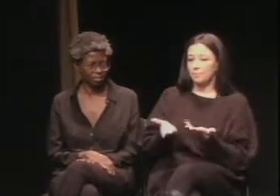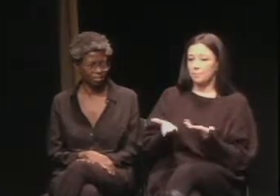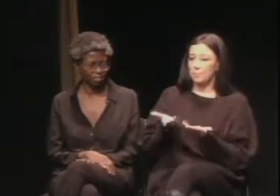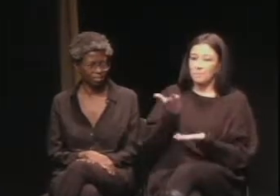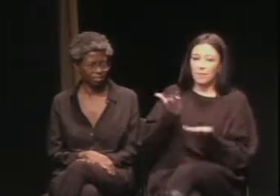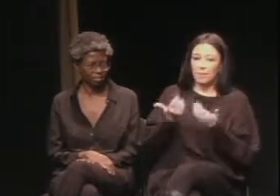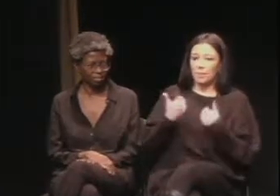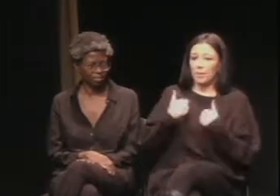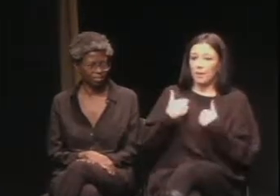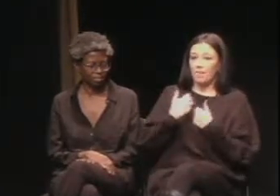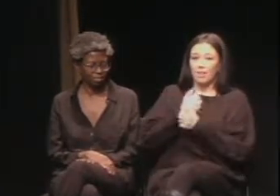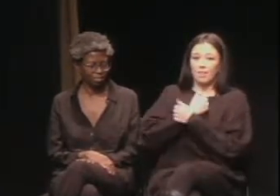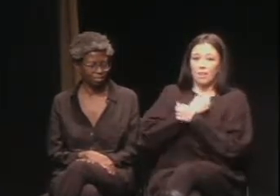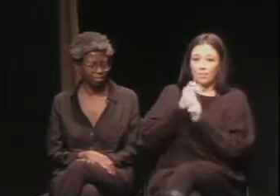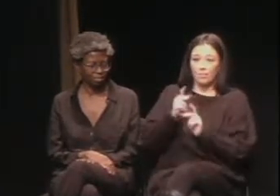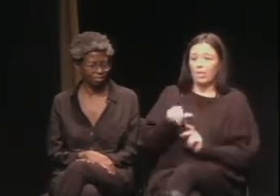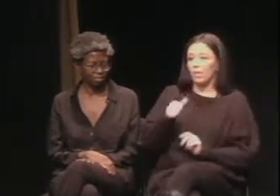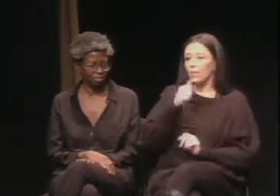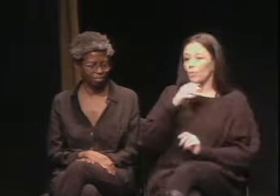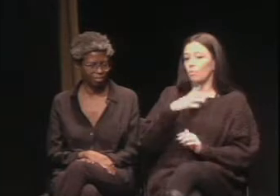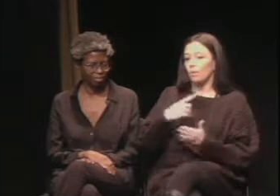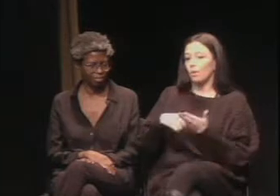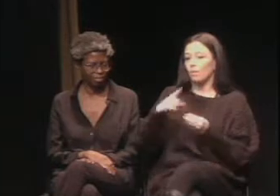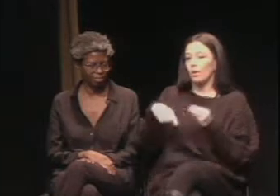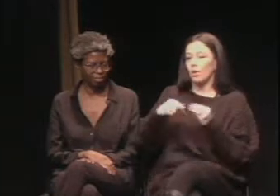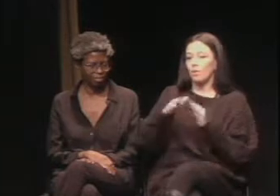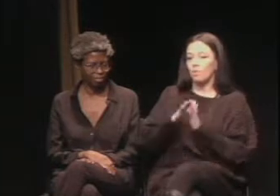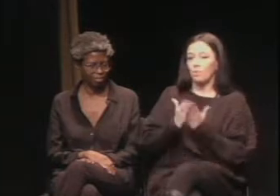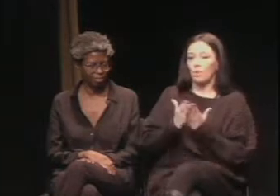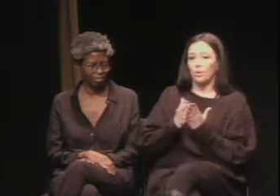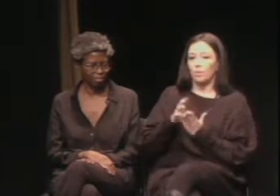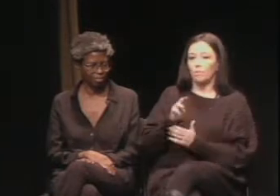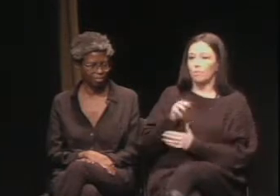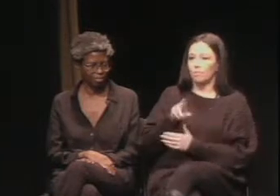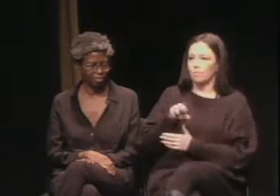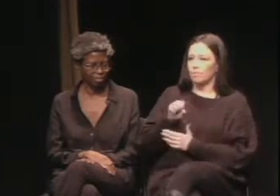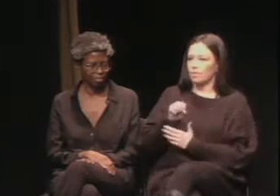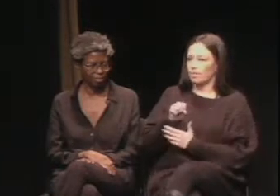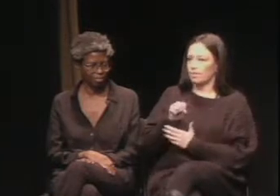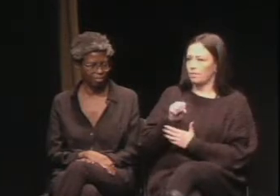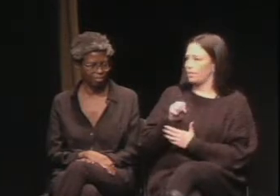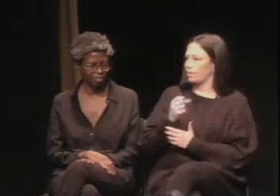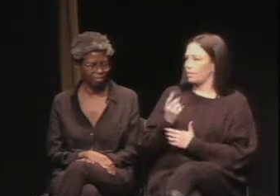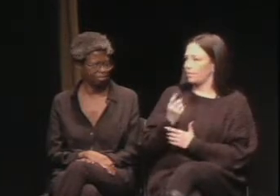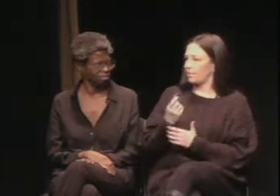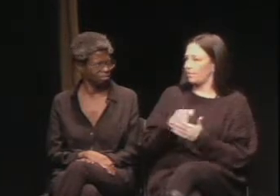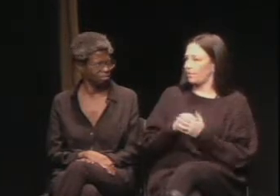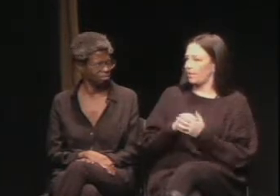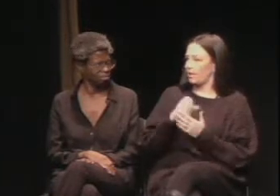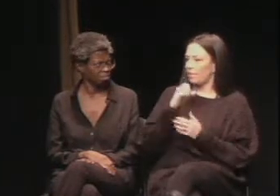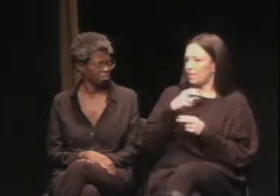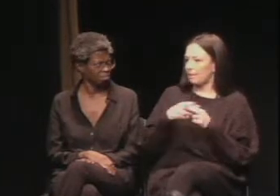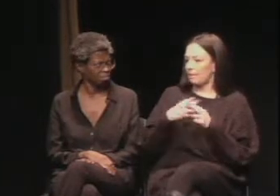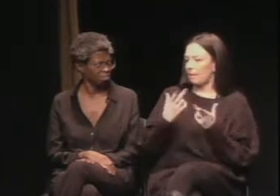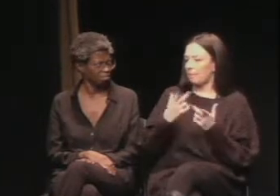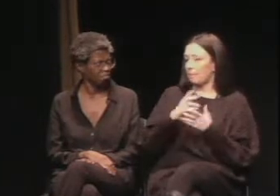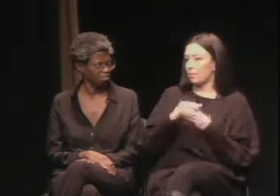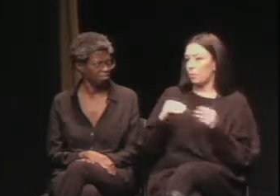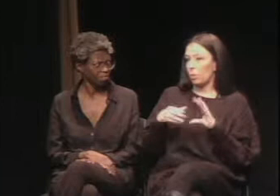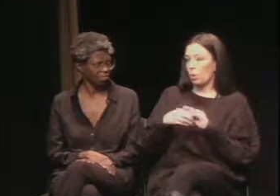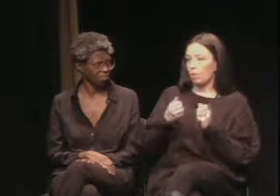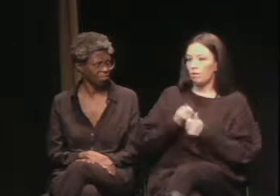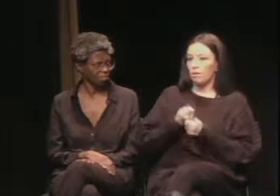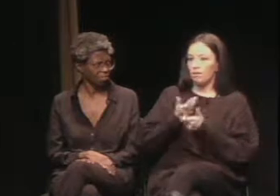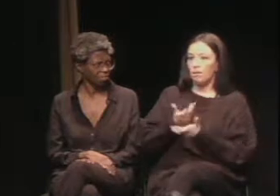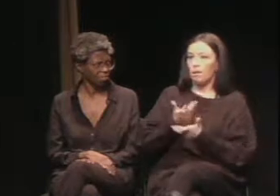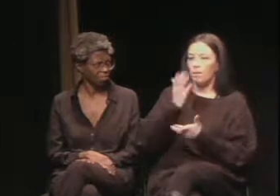have a loving person. There's another woman I talk about in the book, Miss Davis. Oh my gosh, yes. You know, and I wanted to tell that story because it just